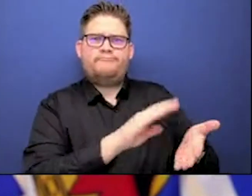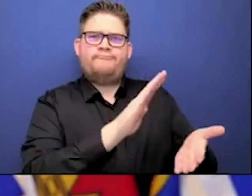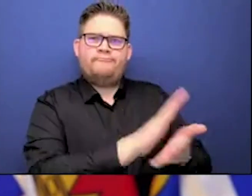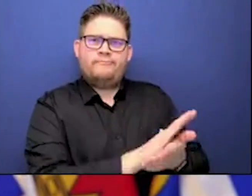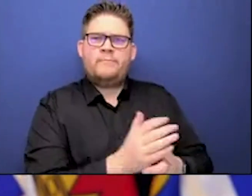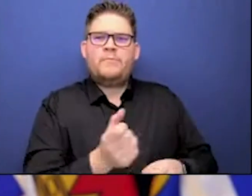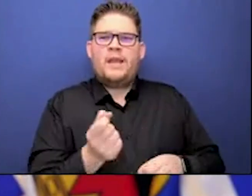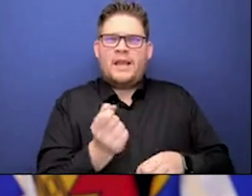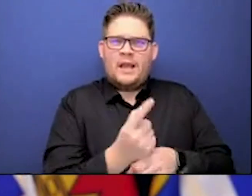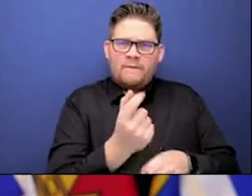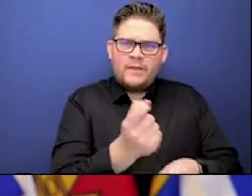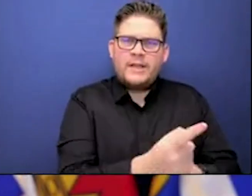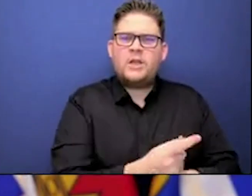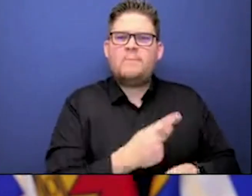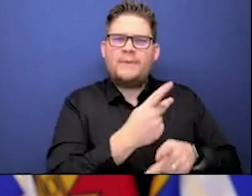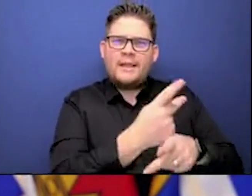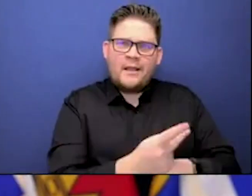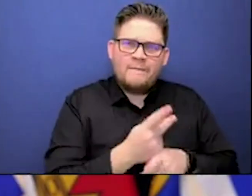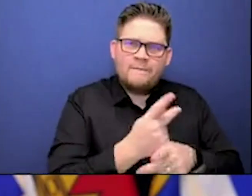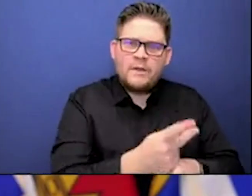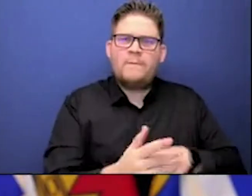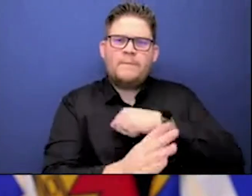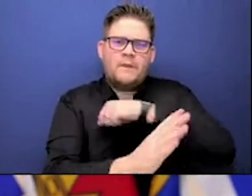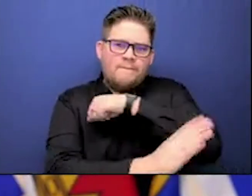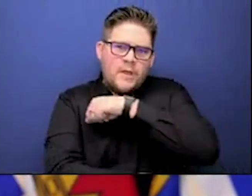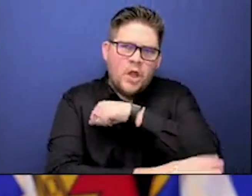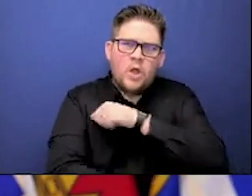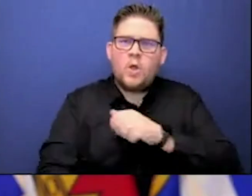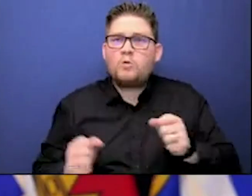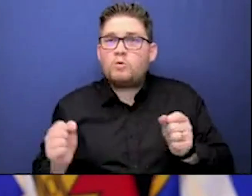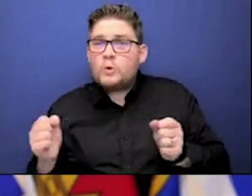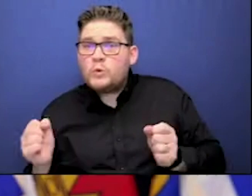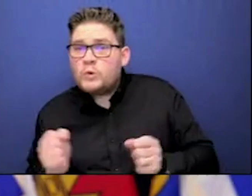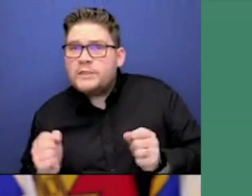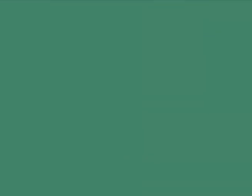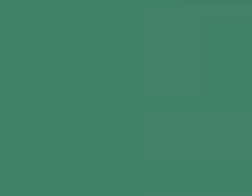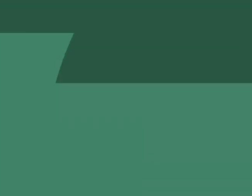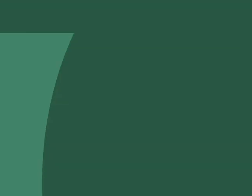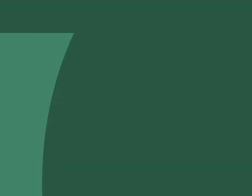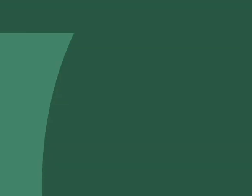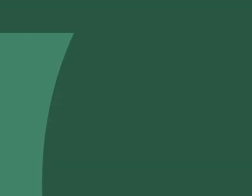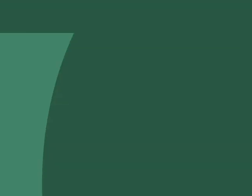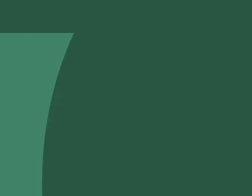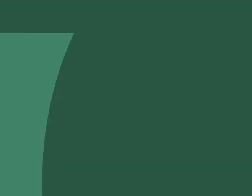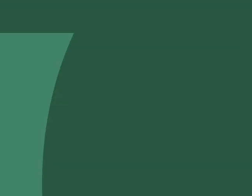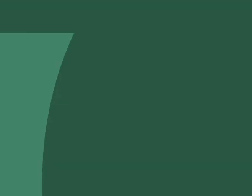at that by this summer. And of course, we'll never have to stop washing our hands.